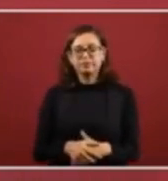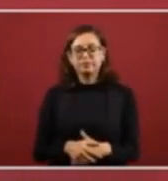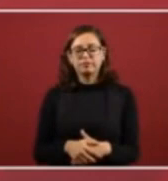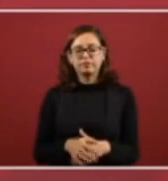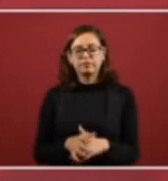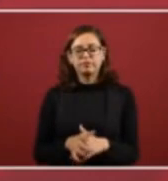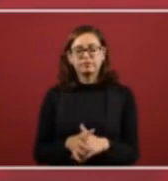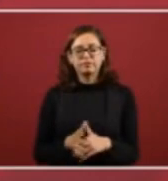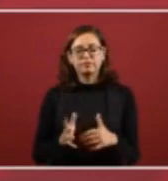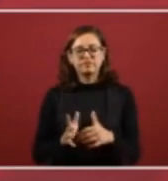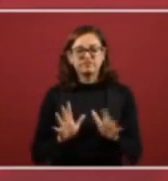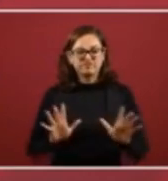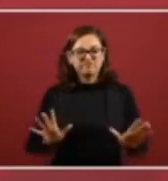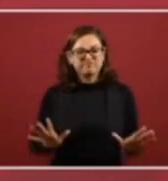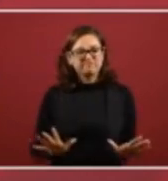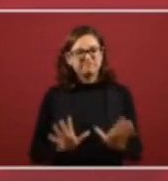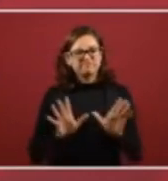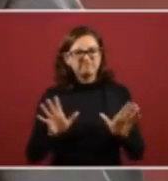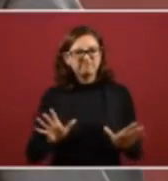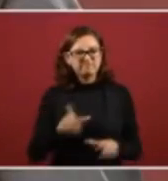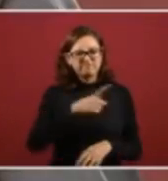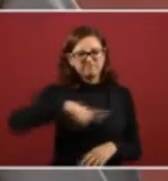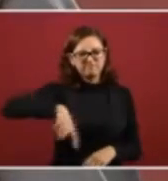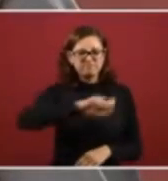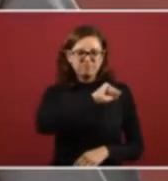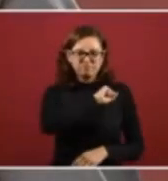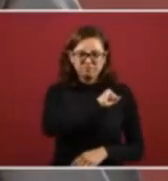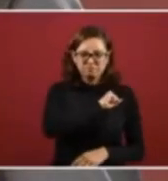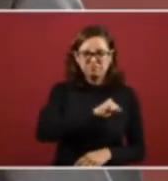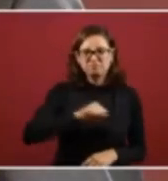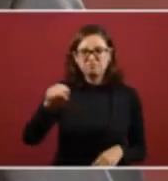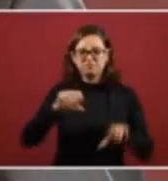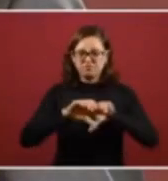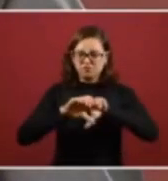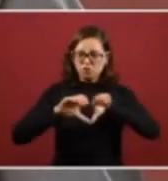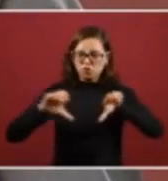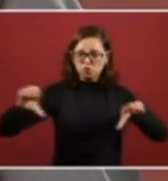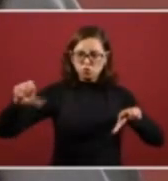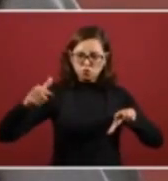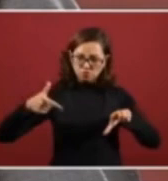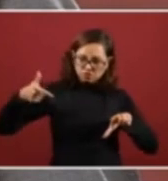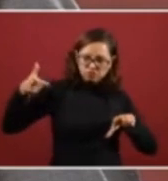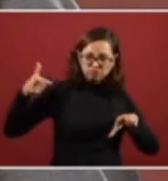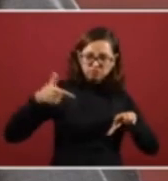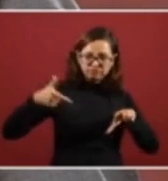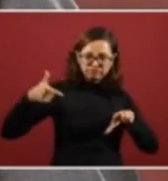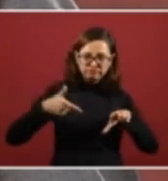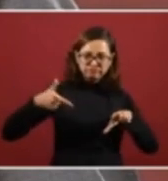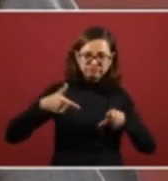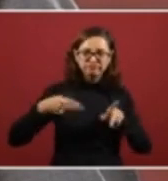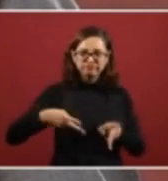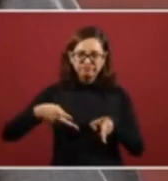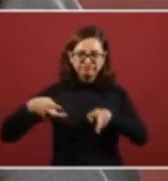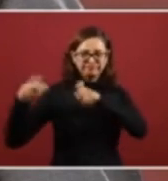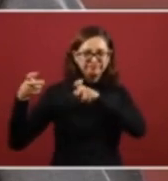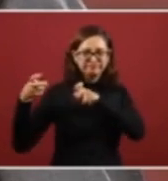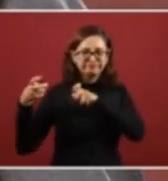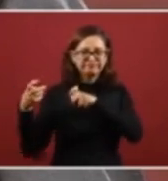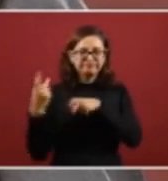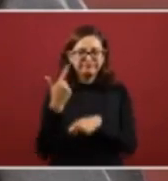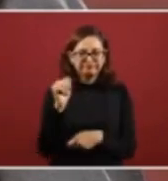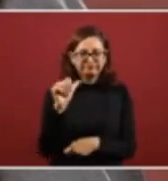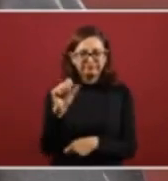Promoviendo las tomas clandestinas, these that are promoting taking of clandestine or